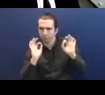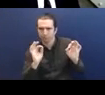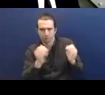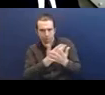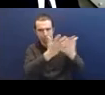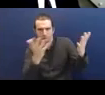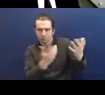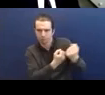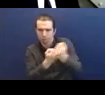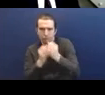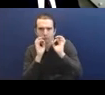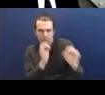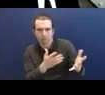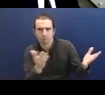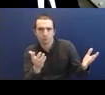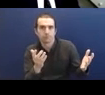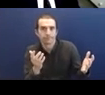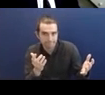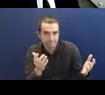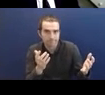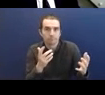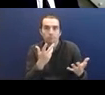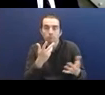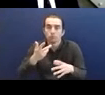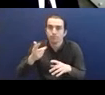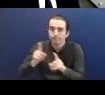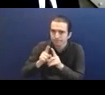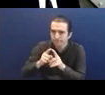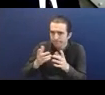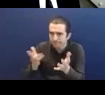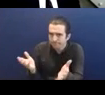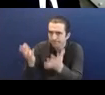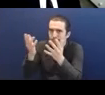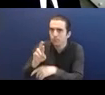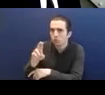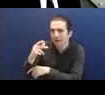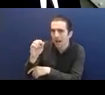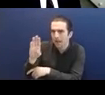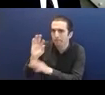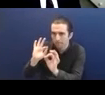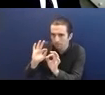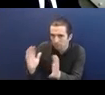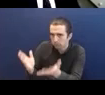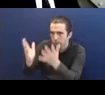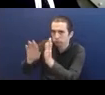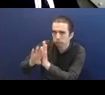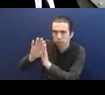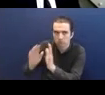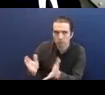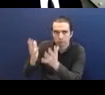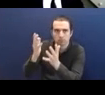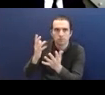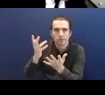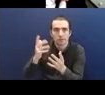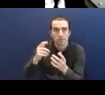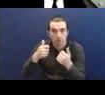amount of time is spent by occupational therapists and physios and trying to get them to walk. Others,